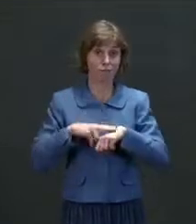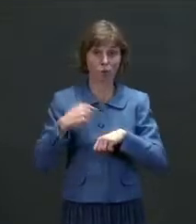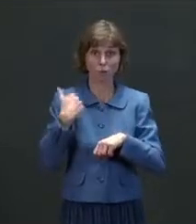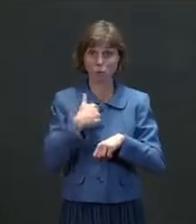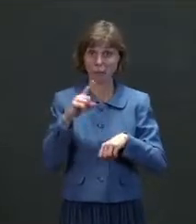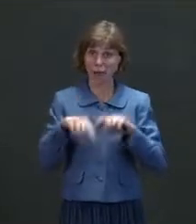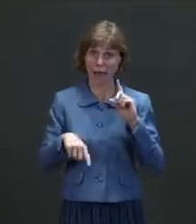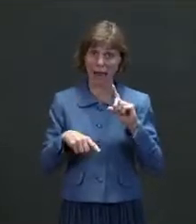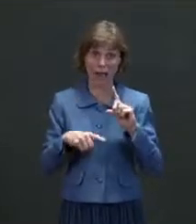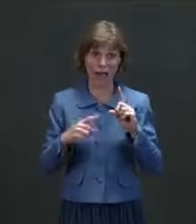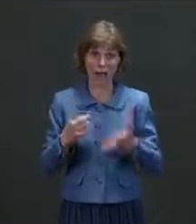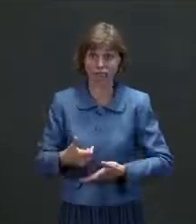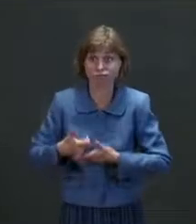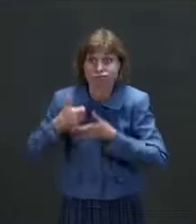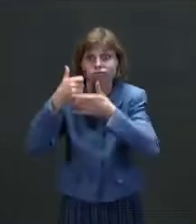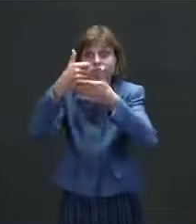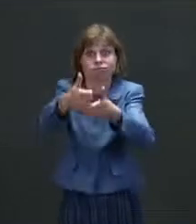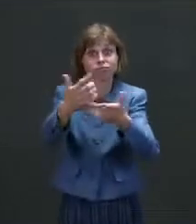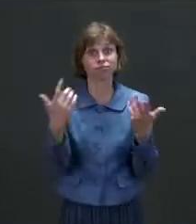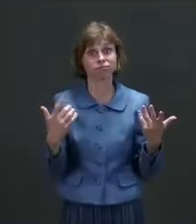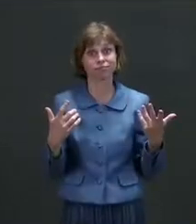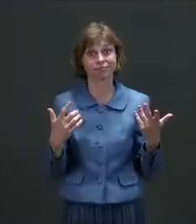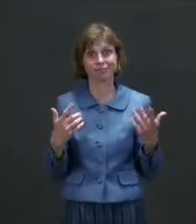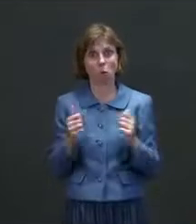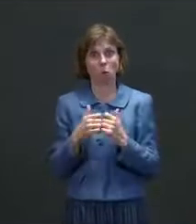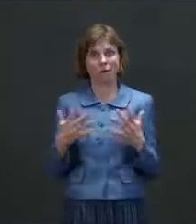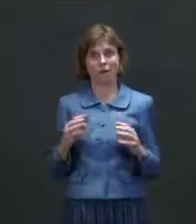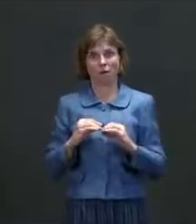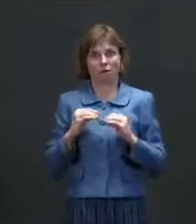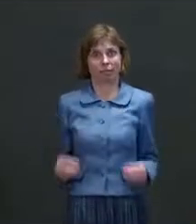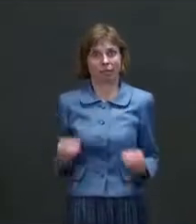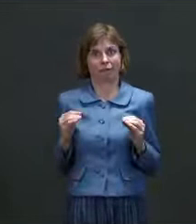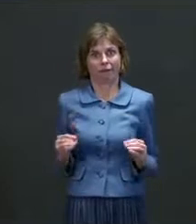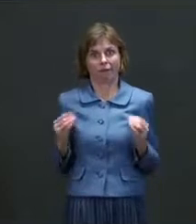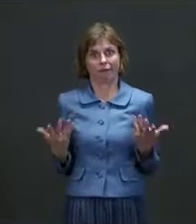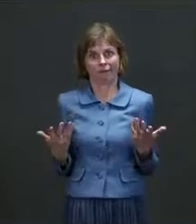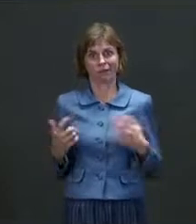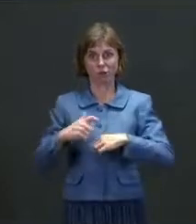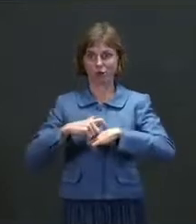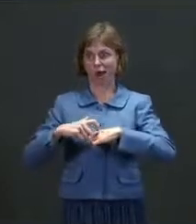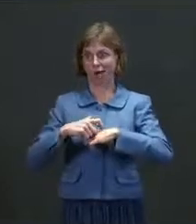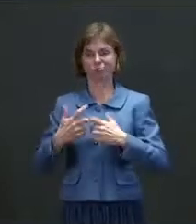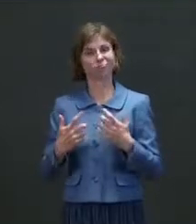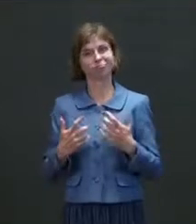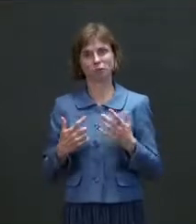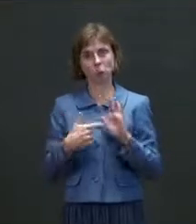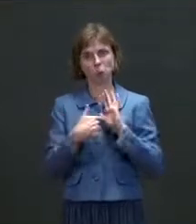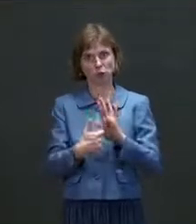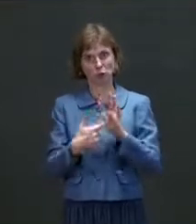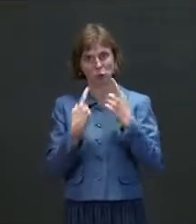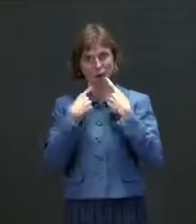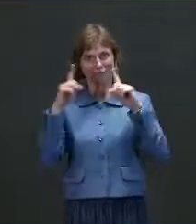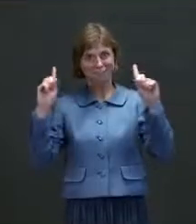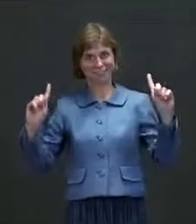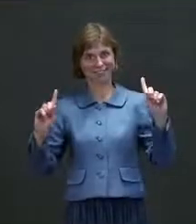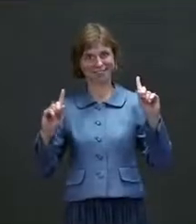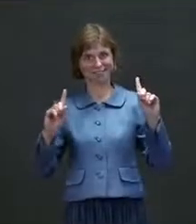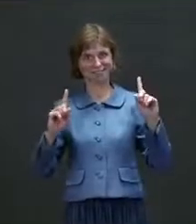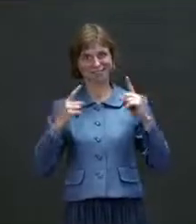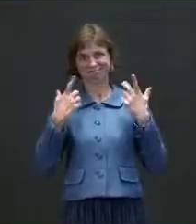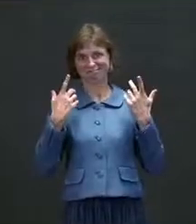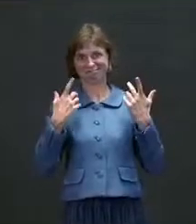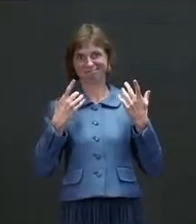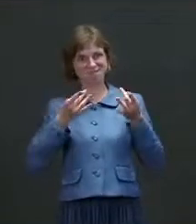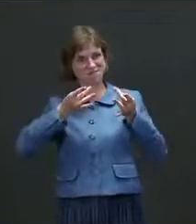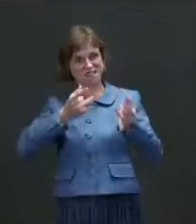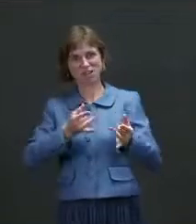of standing up by scratch. As you can see, we're showing you today an efficient and effective operation. In order for